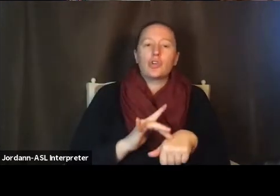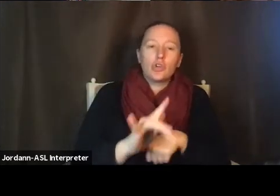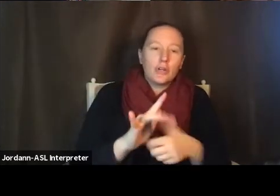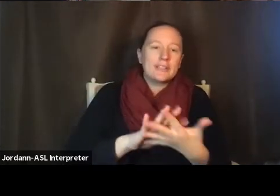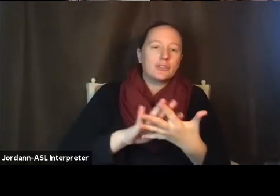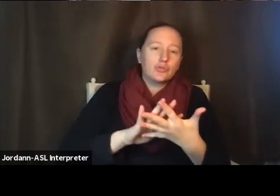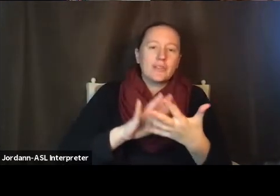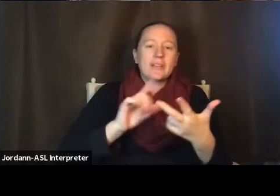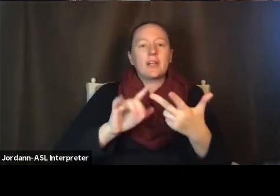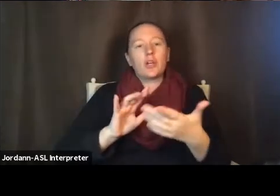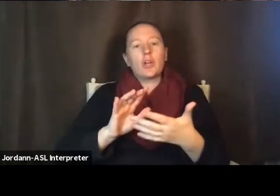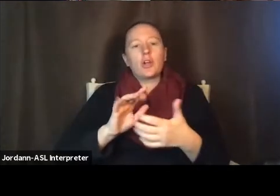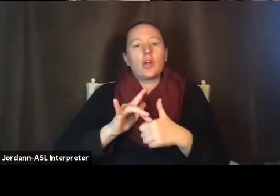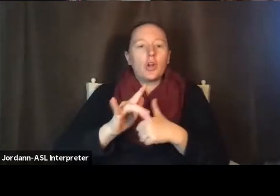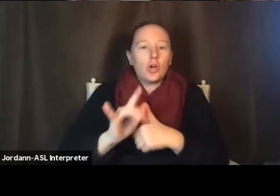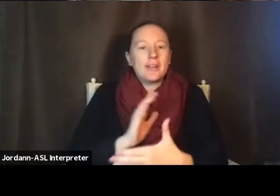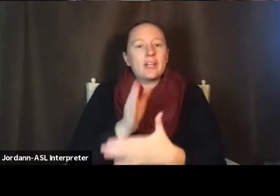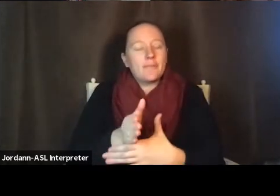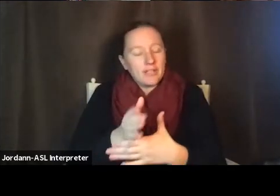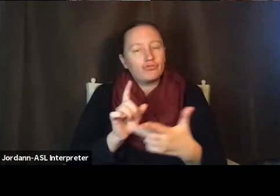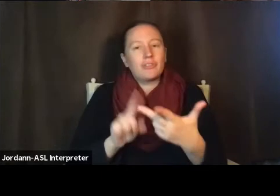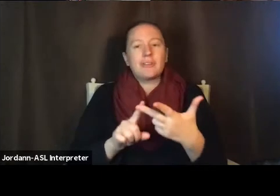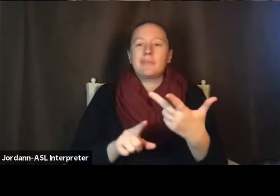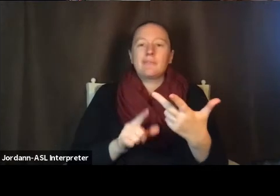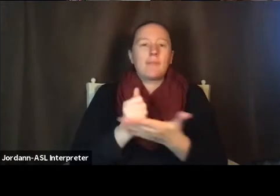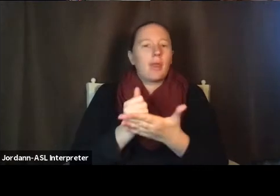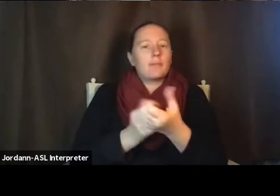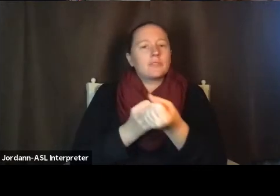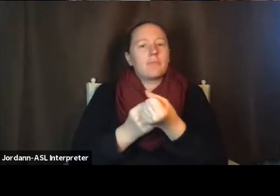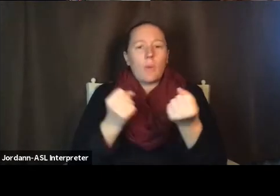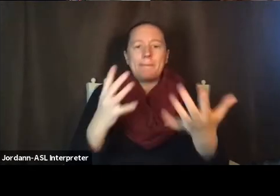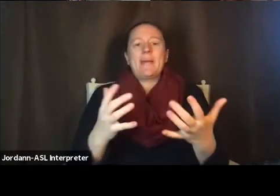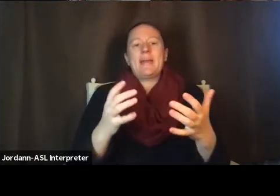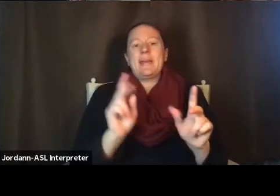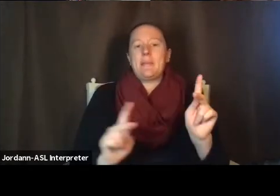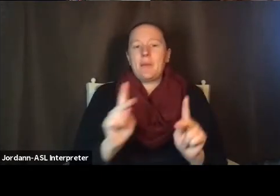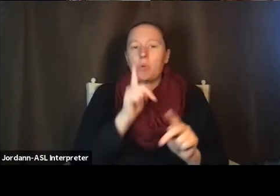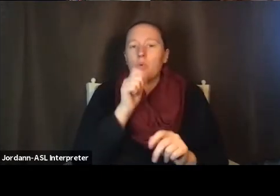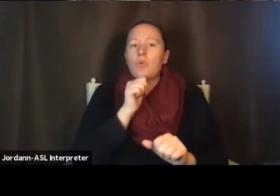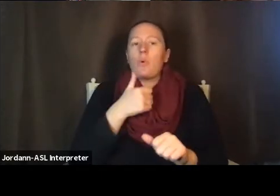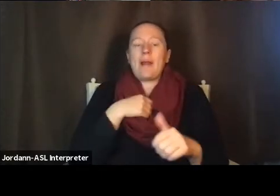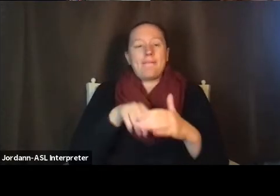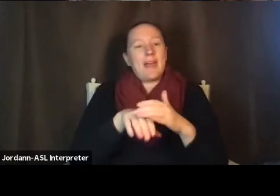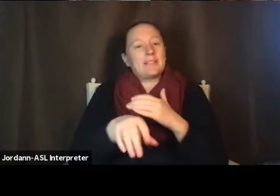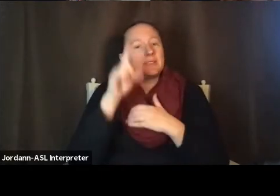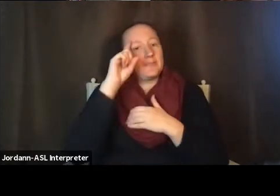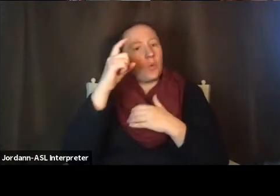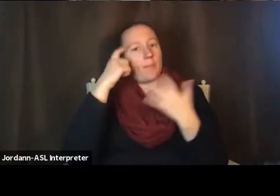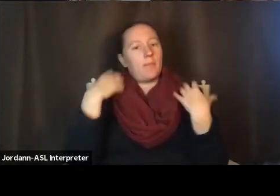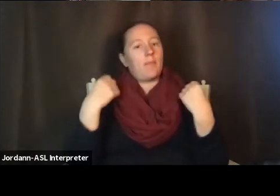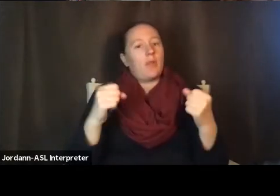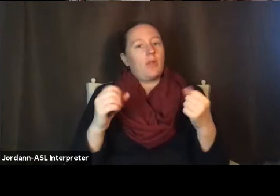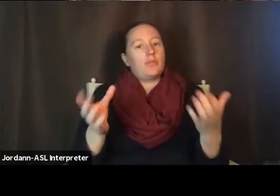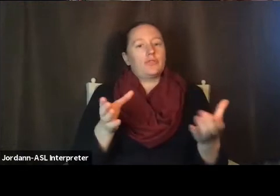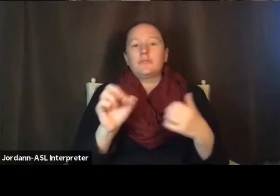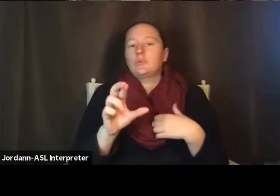and to help support many of the individuals in the populations who don't have access to behavioral health services or who don't